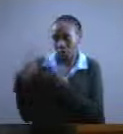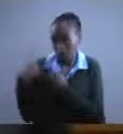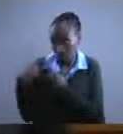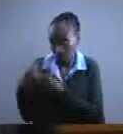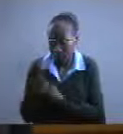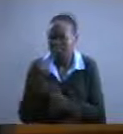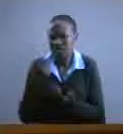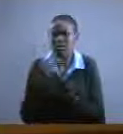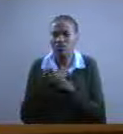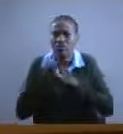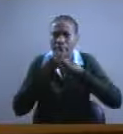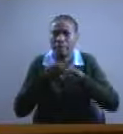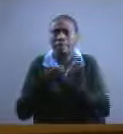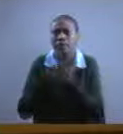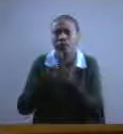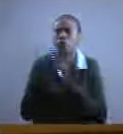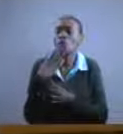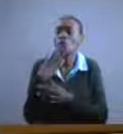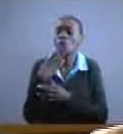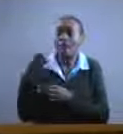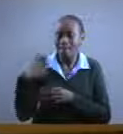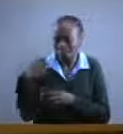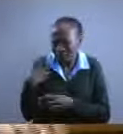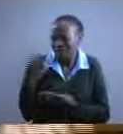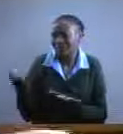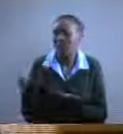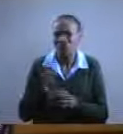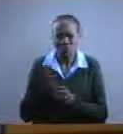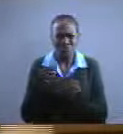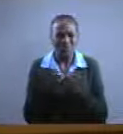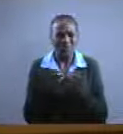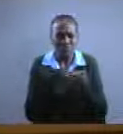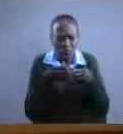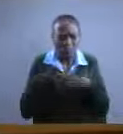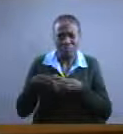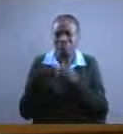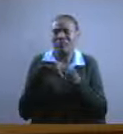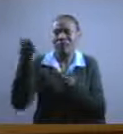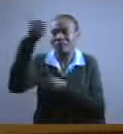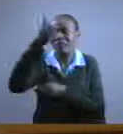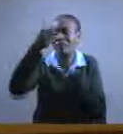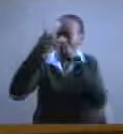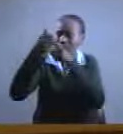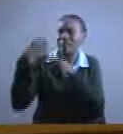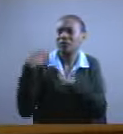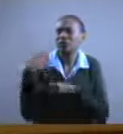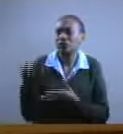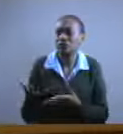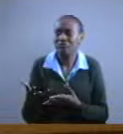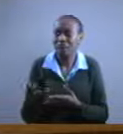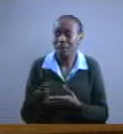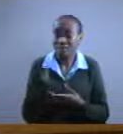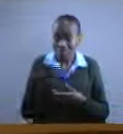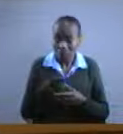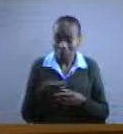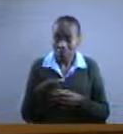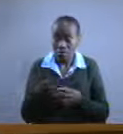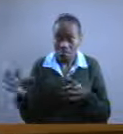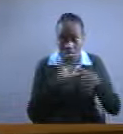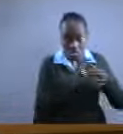by the minister, not the regulator. They should be of general application, and Parliament should have oversight of them. None of these conditions are met in the bill.